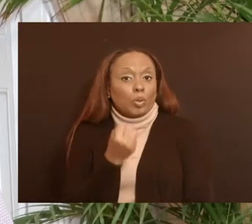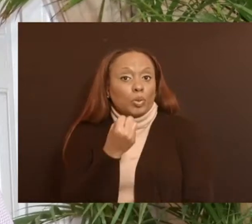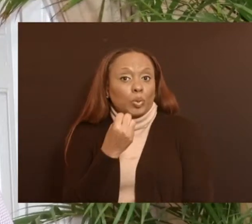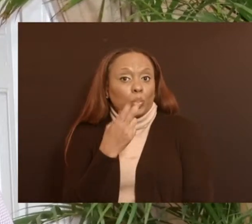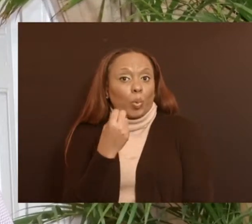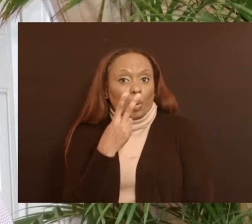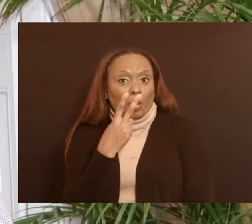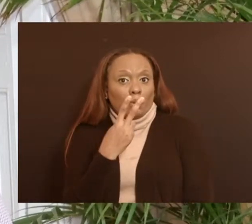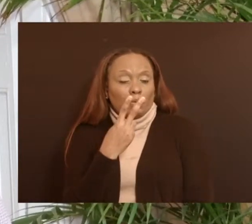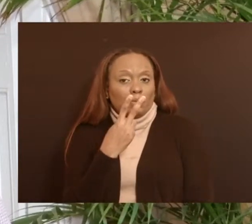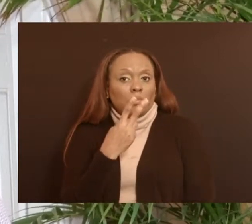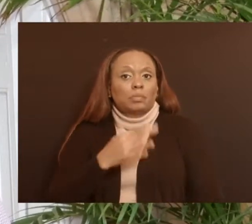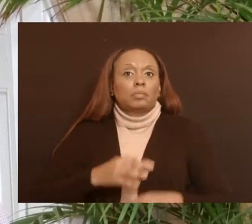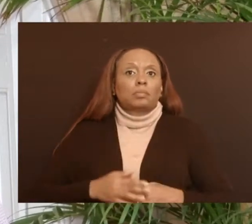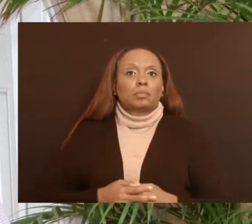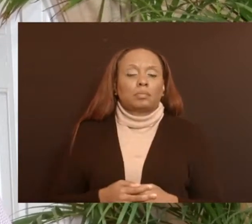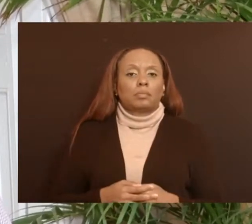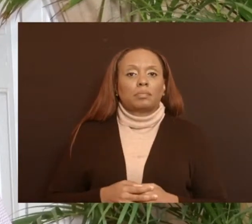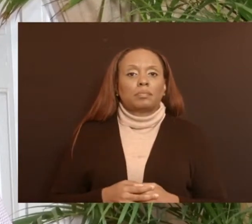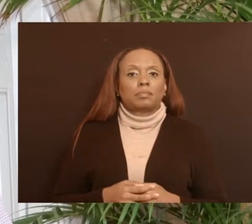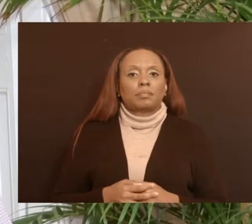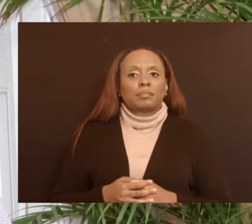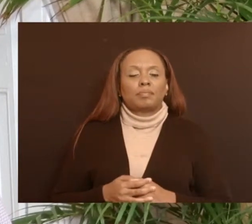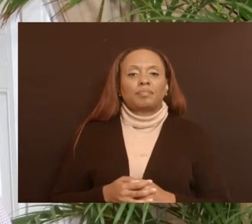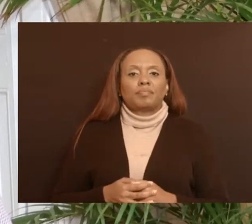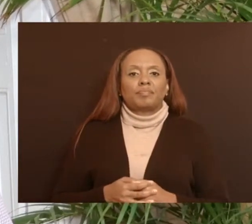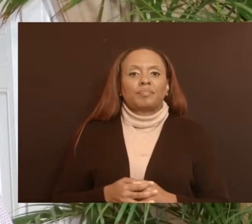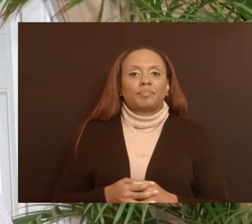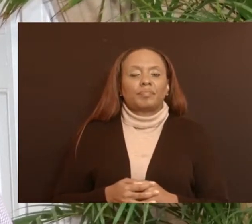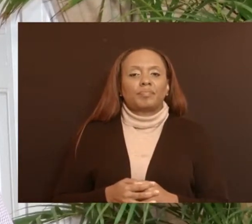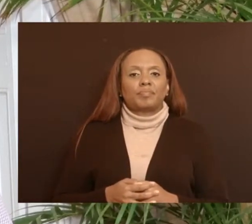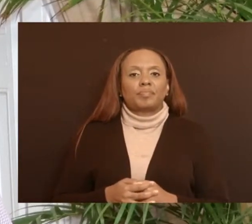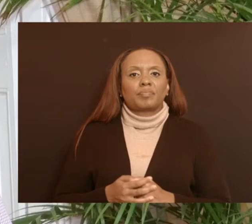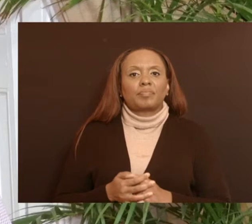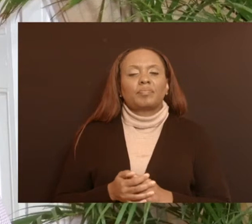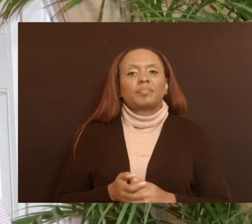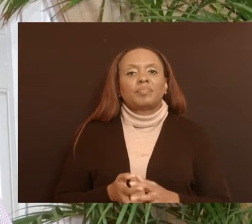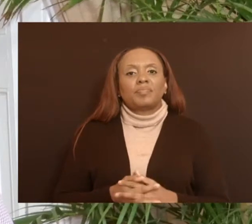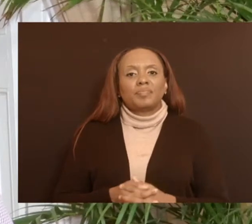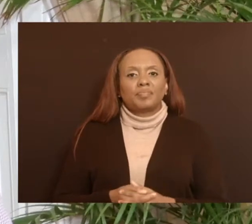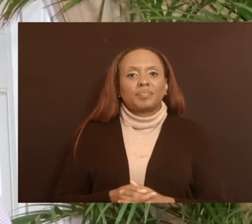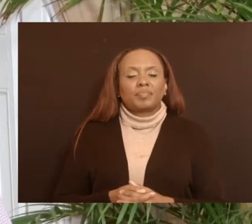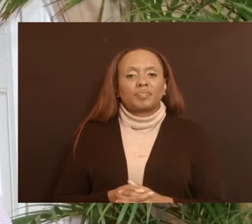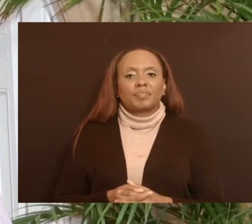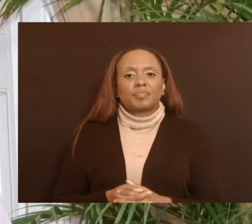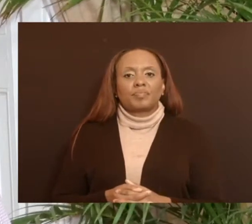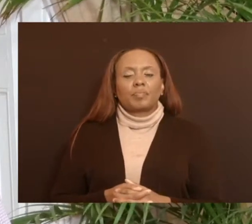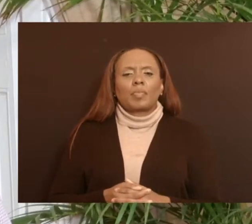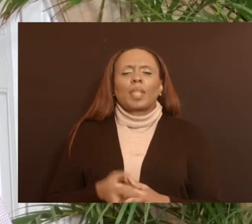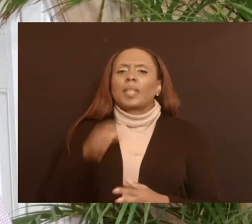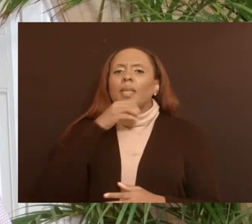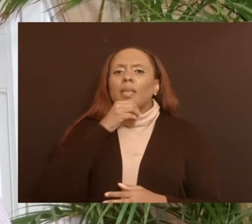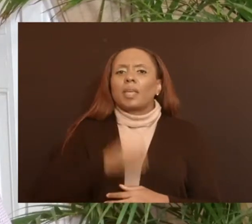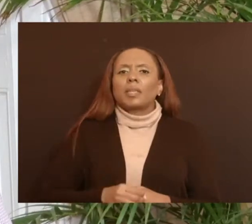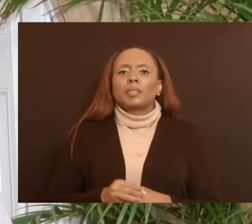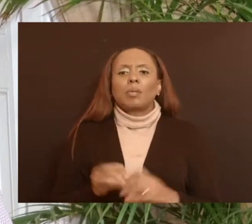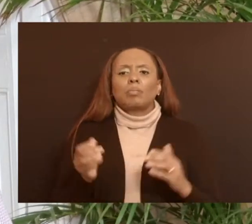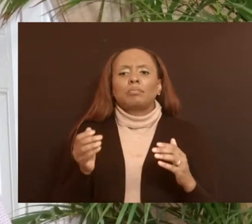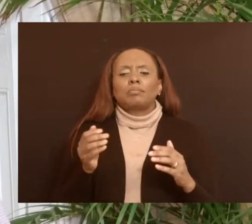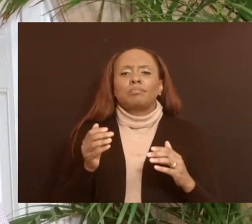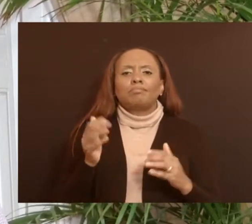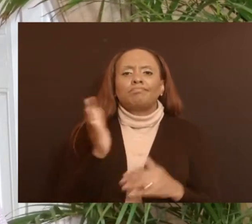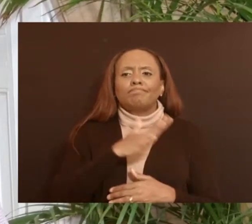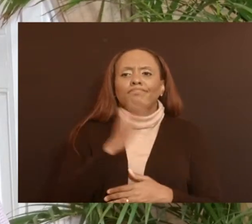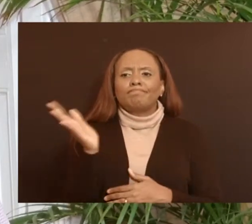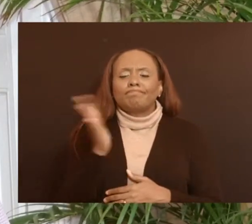So as Corey has indicated, the age range of individuals presenting is a